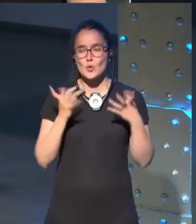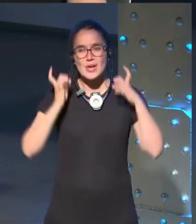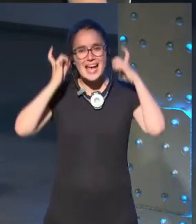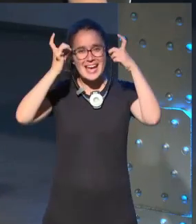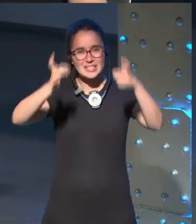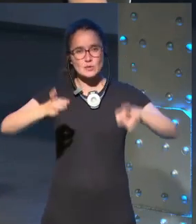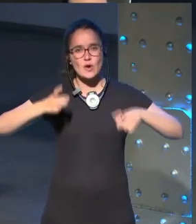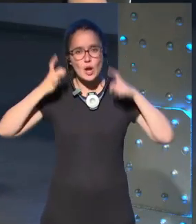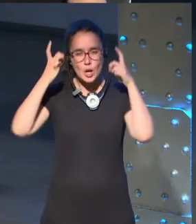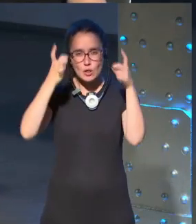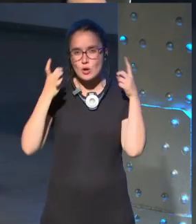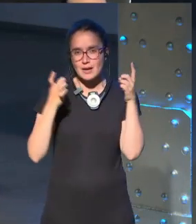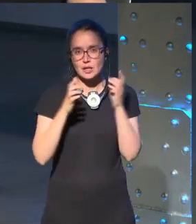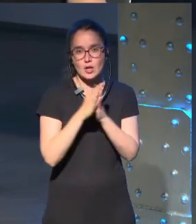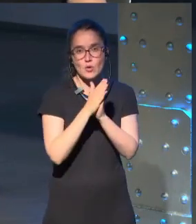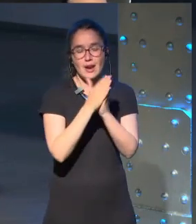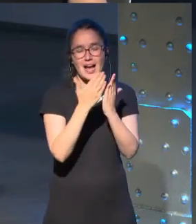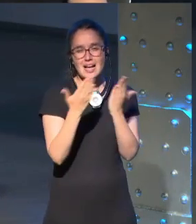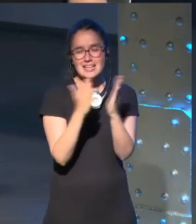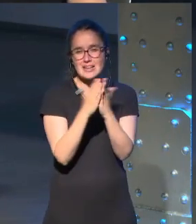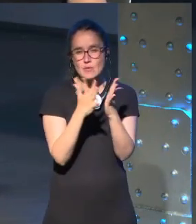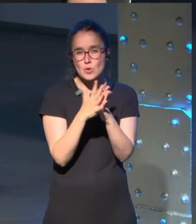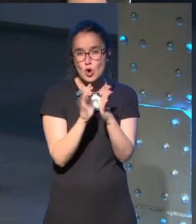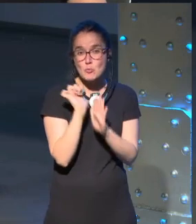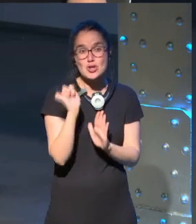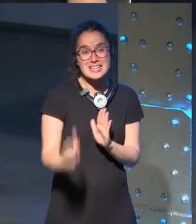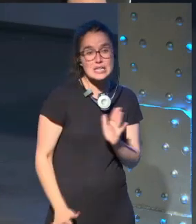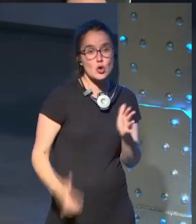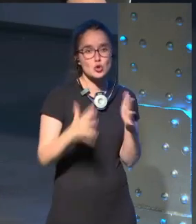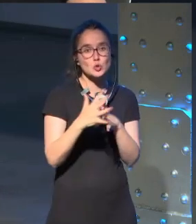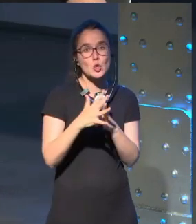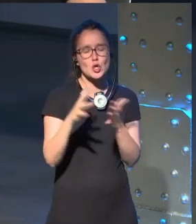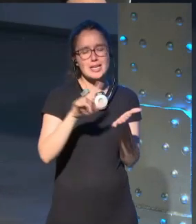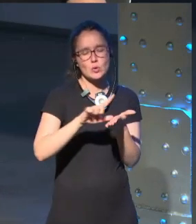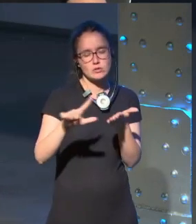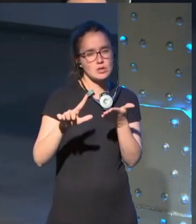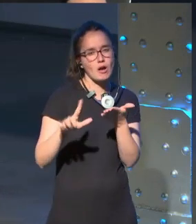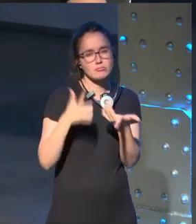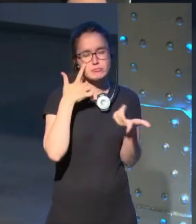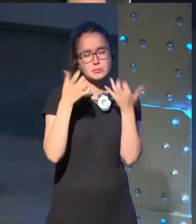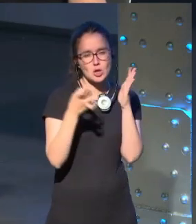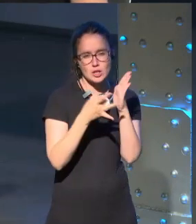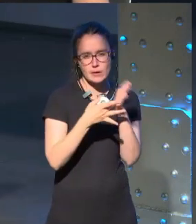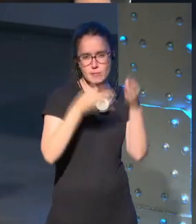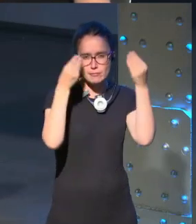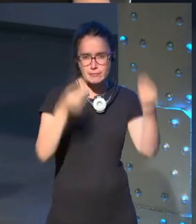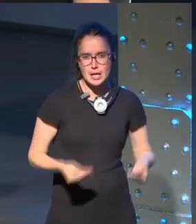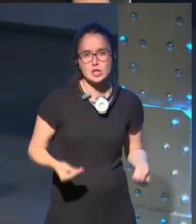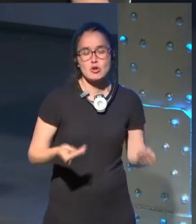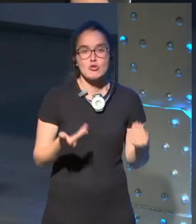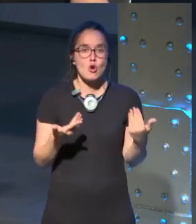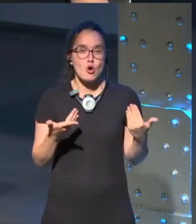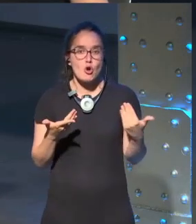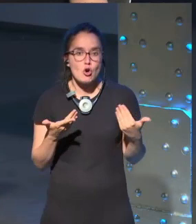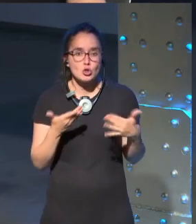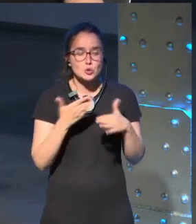natural to you, or do you have to make a great effort to keep a novel that's very dense, is also